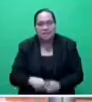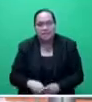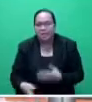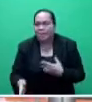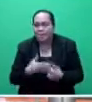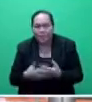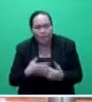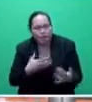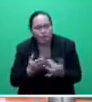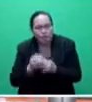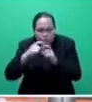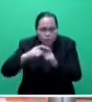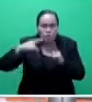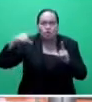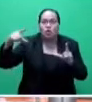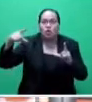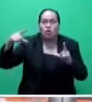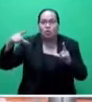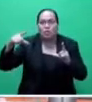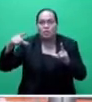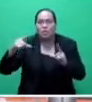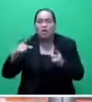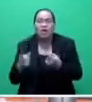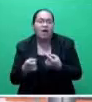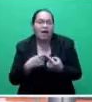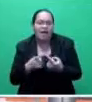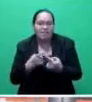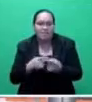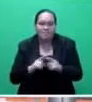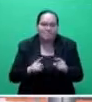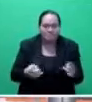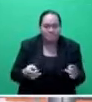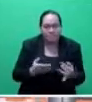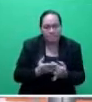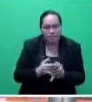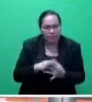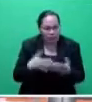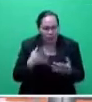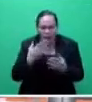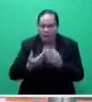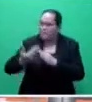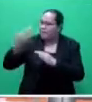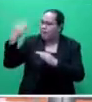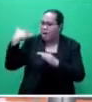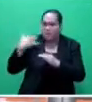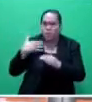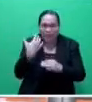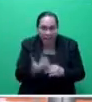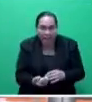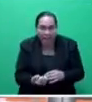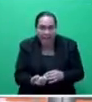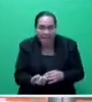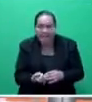through Zoom or any other type of facility. What we have found in the past is that we've had